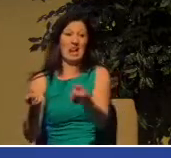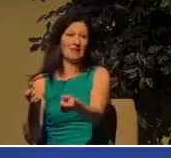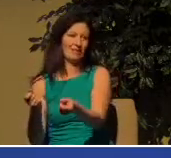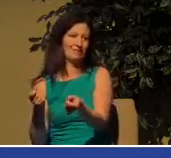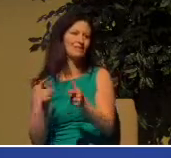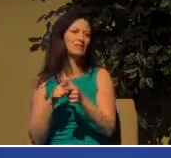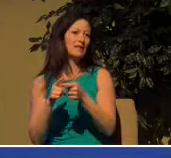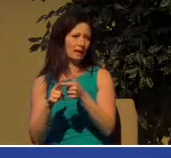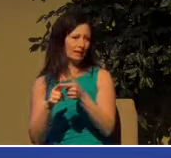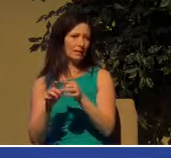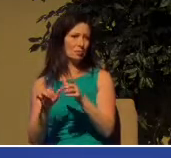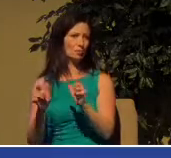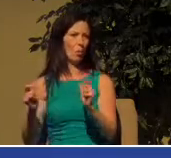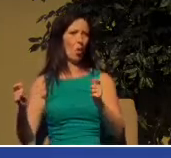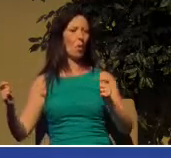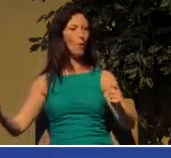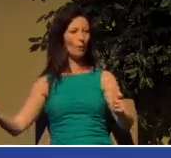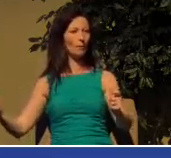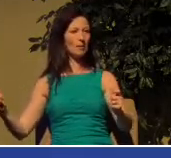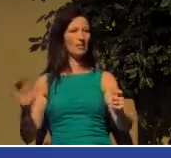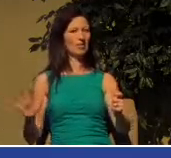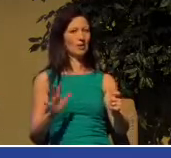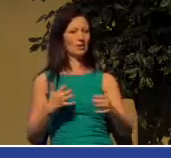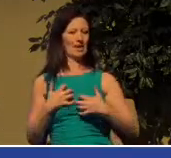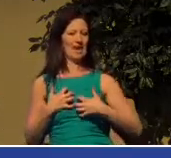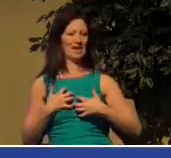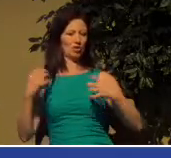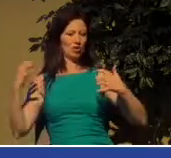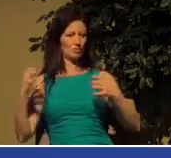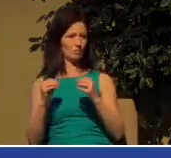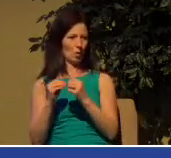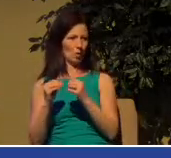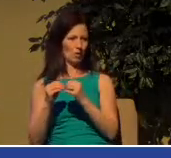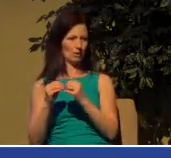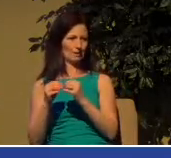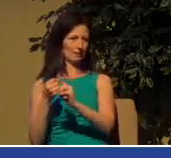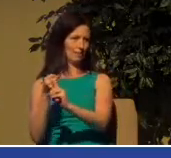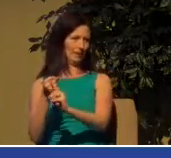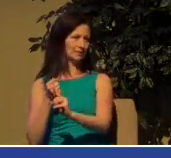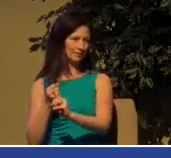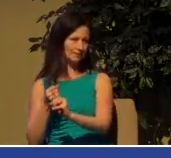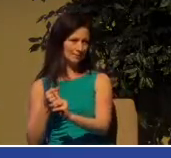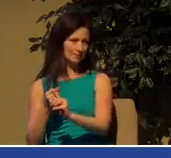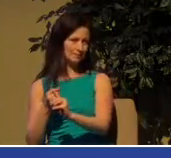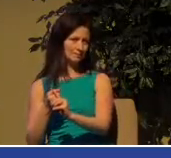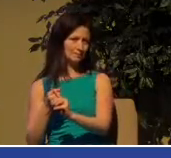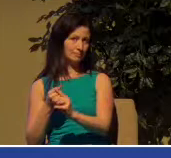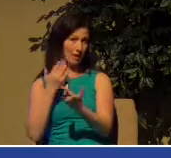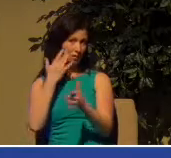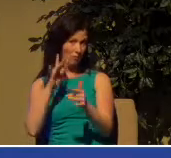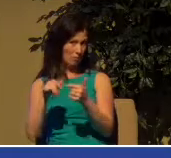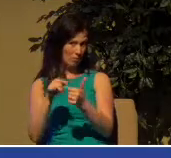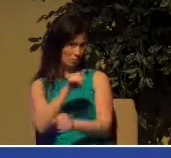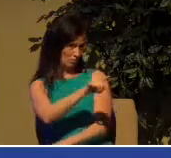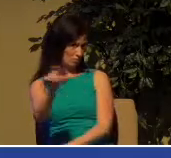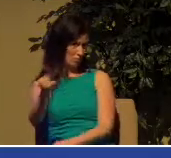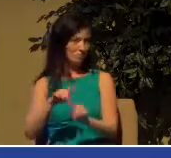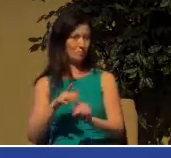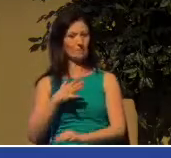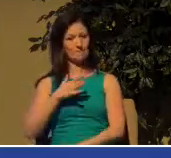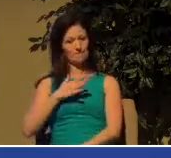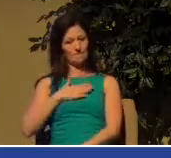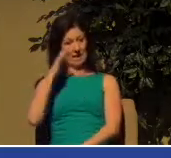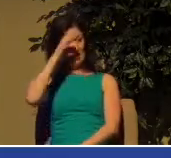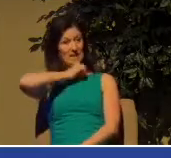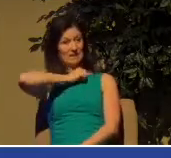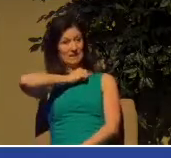resonated with their anger and with their resentment. I don't know about you, my guess,